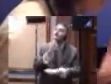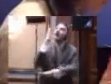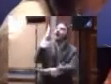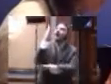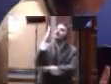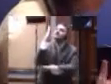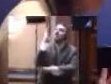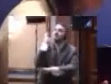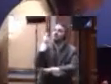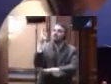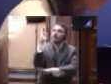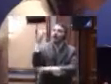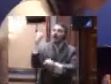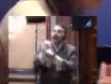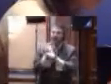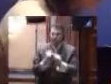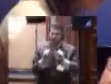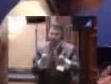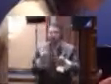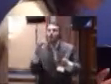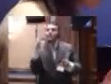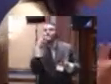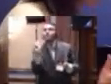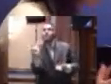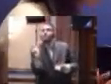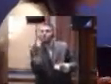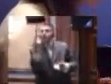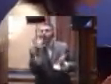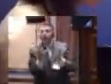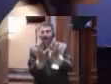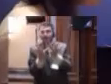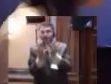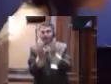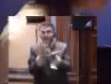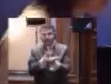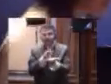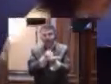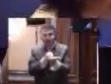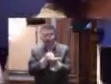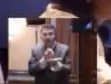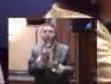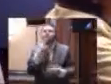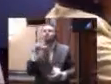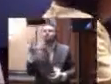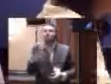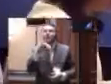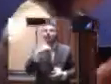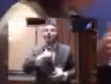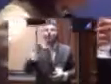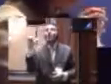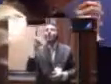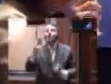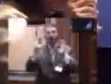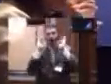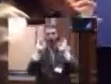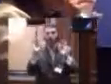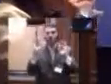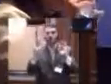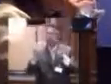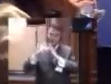process that you need to grapple with, but taking into account your reality. Thank you very much.